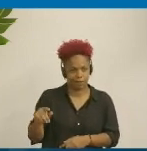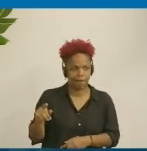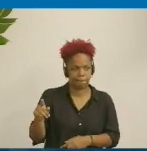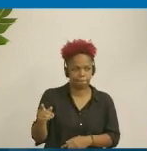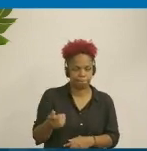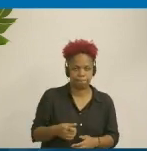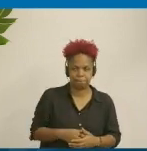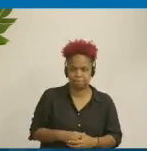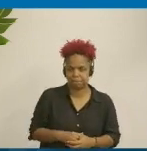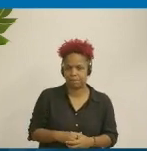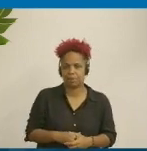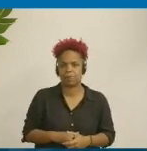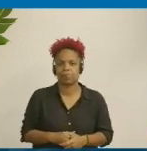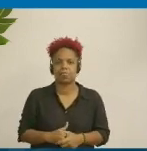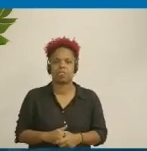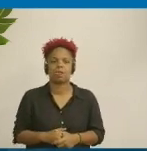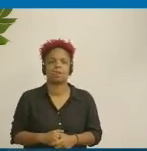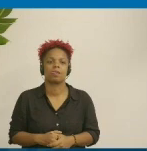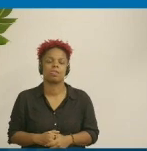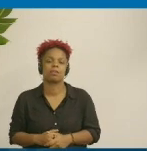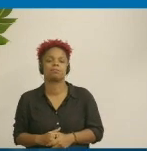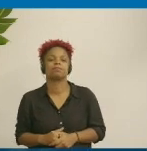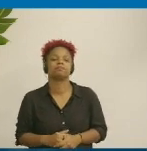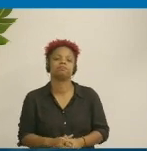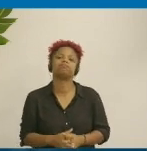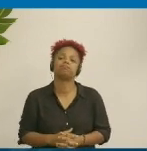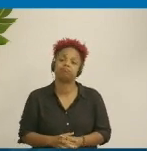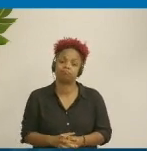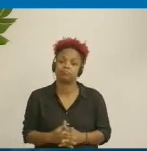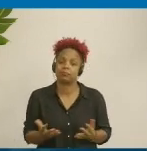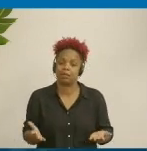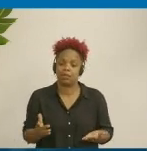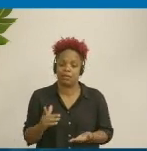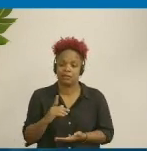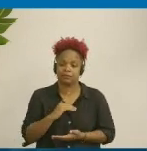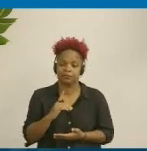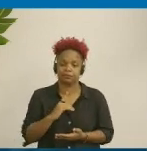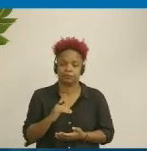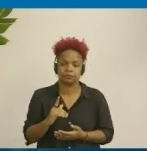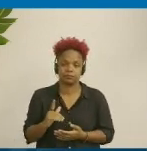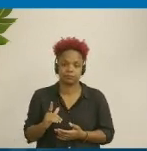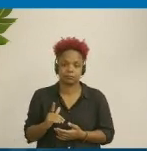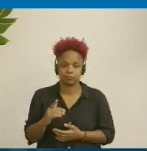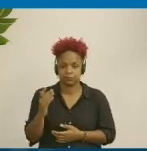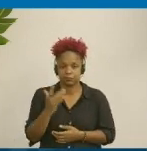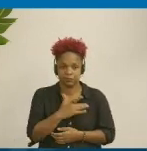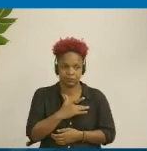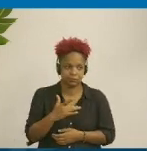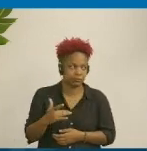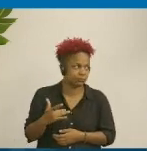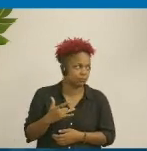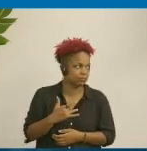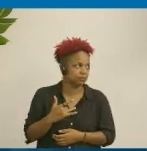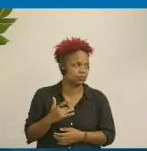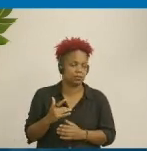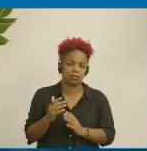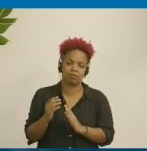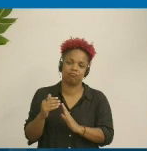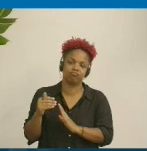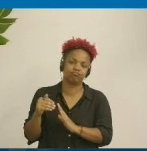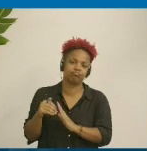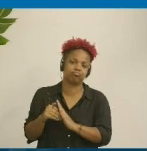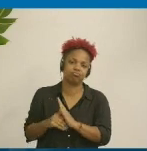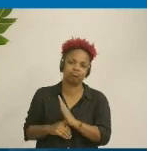The Sahel is a region whose health indicators are some of the lowest in the world. Can you imagine that for